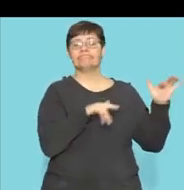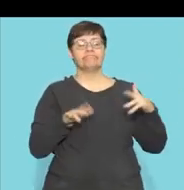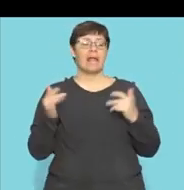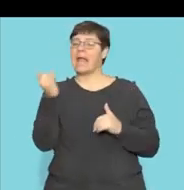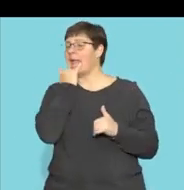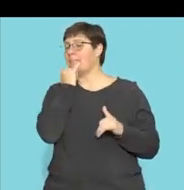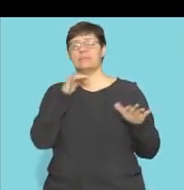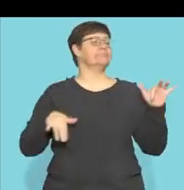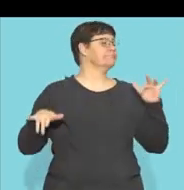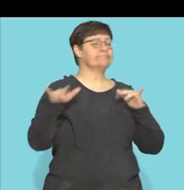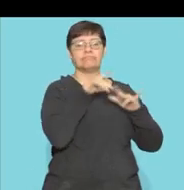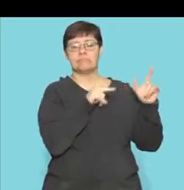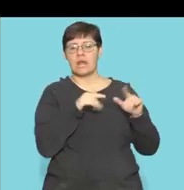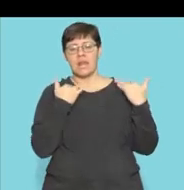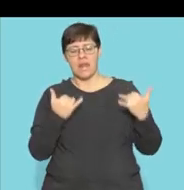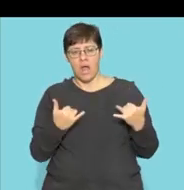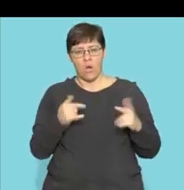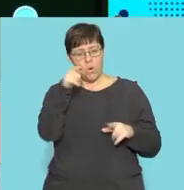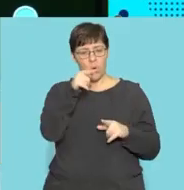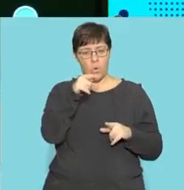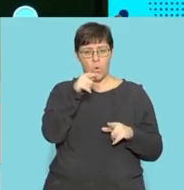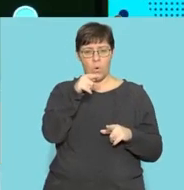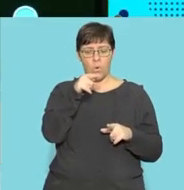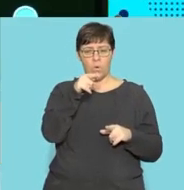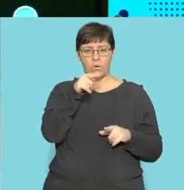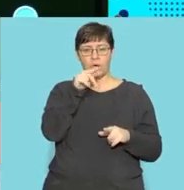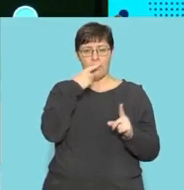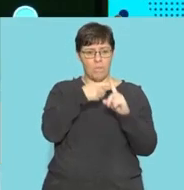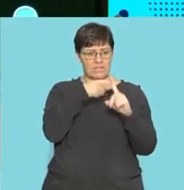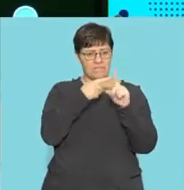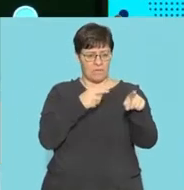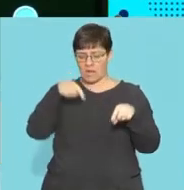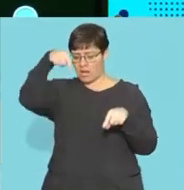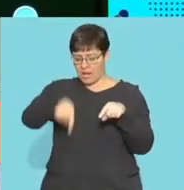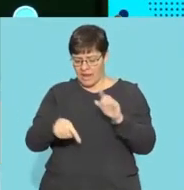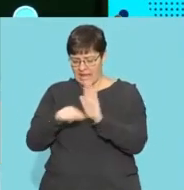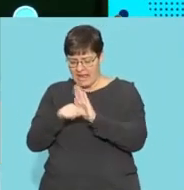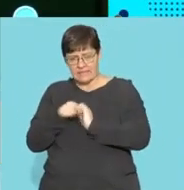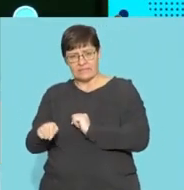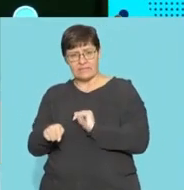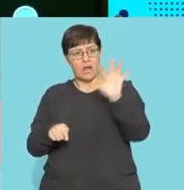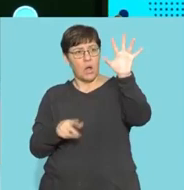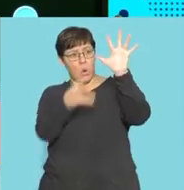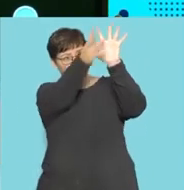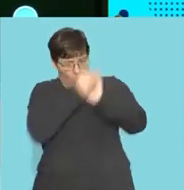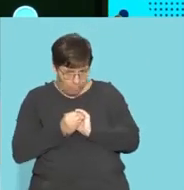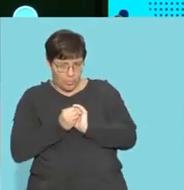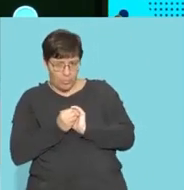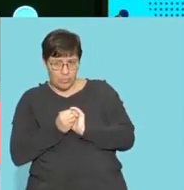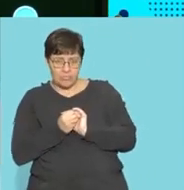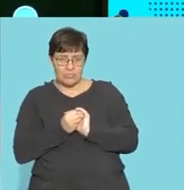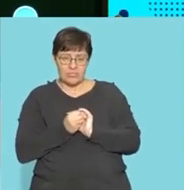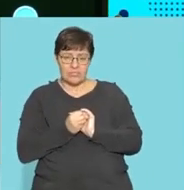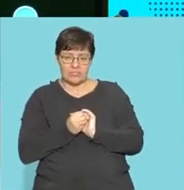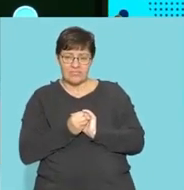in solution. They're happy to muddle around. And now suddenly, it's like putting a magnet into the solution. You've turned on the plate, and